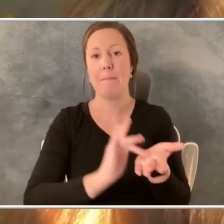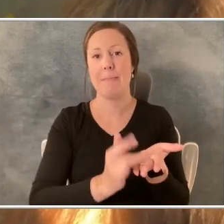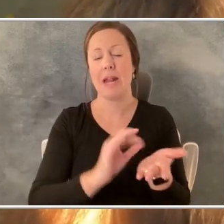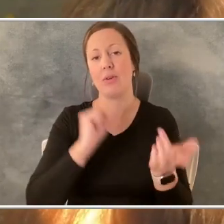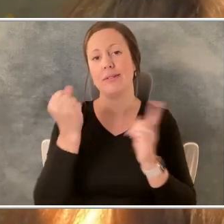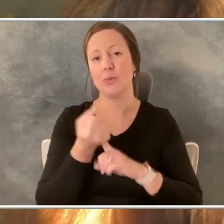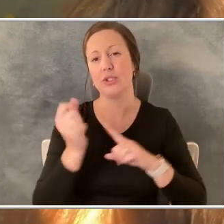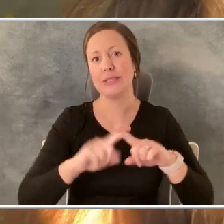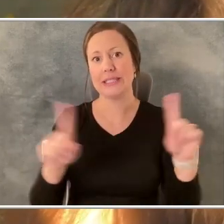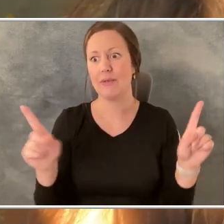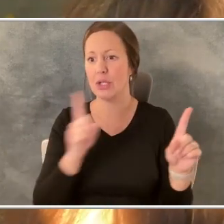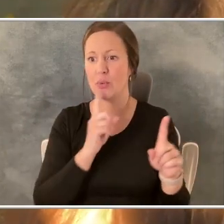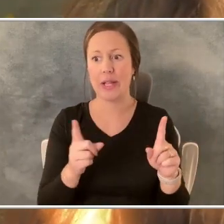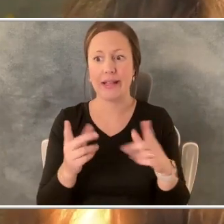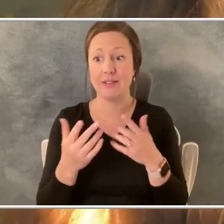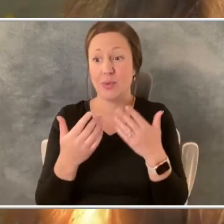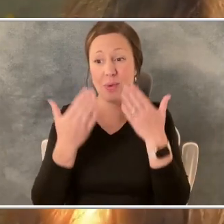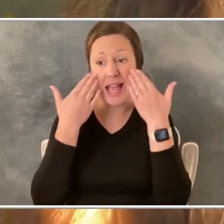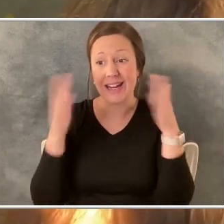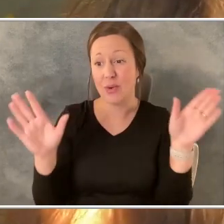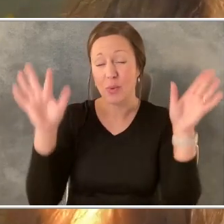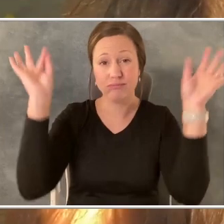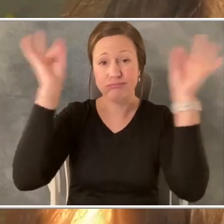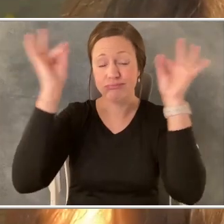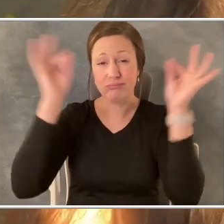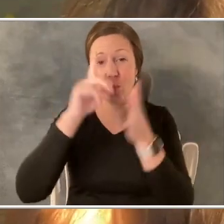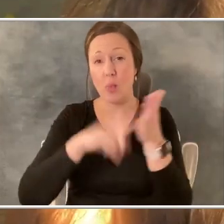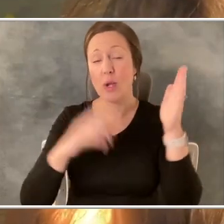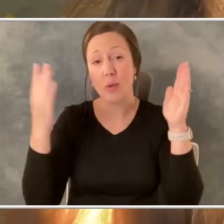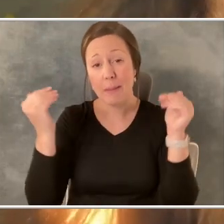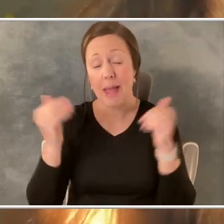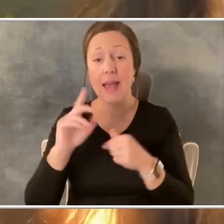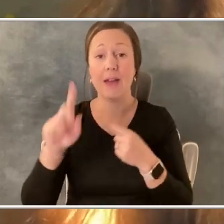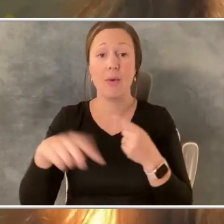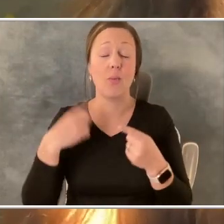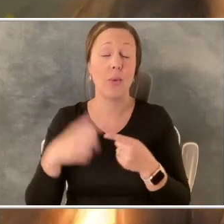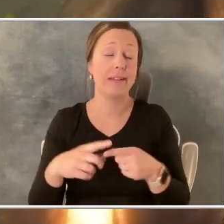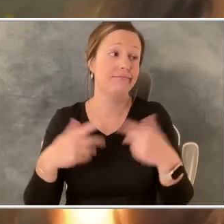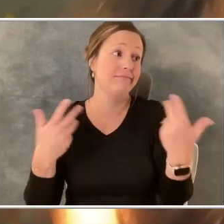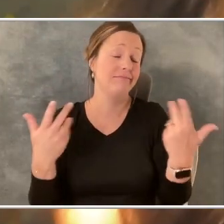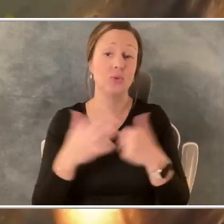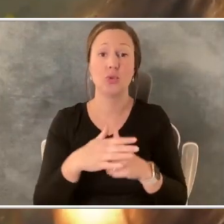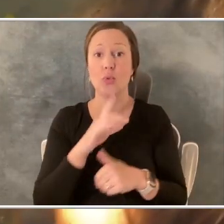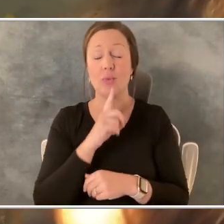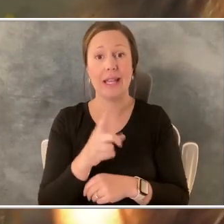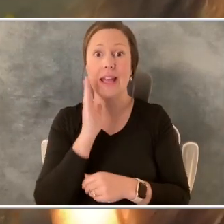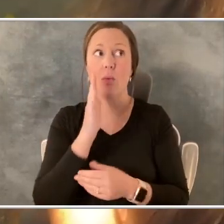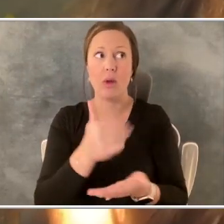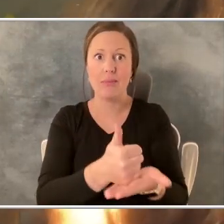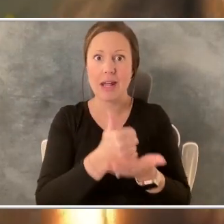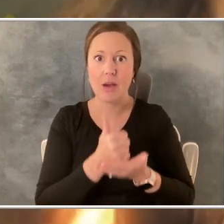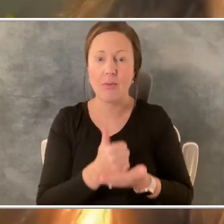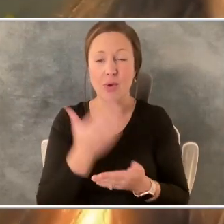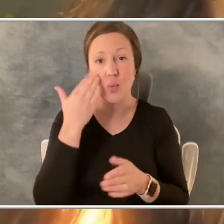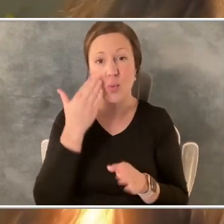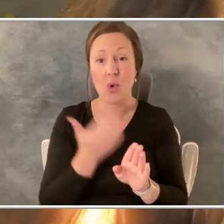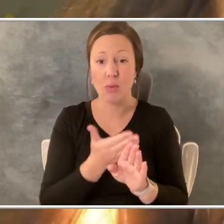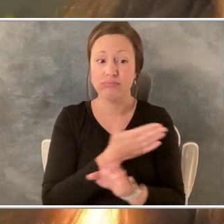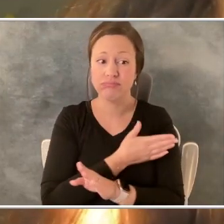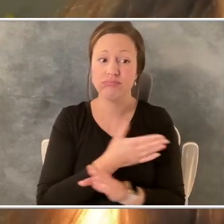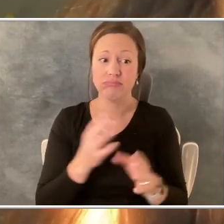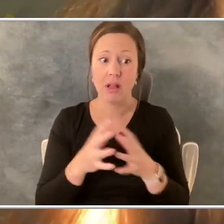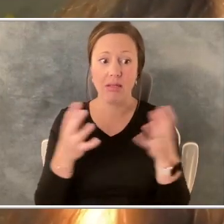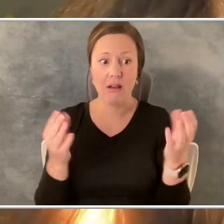at all what to expect or when, and so yeah, I think it would have been really helpful to know a lot more